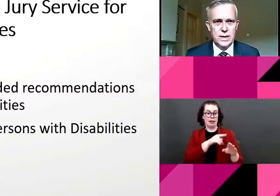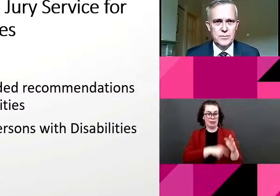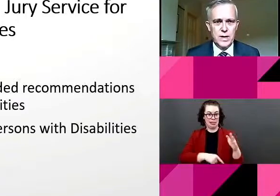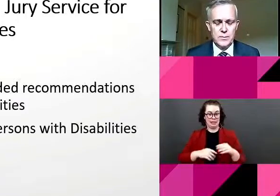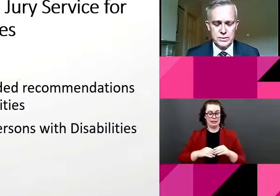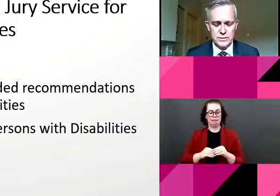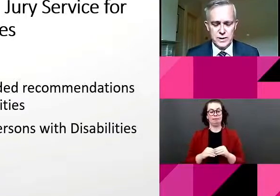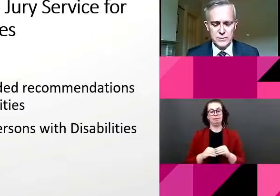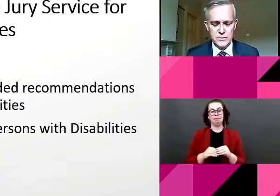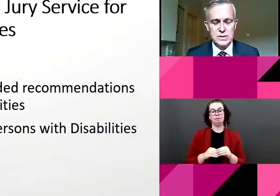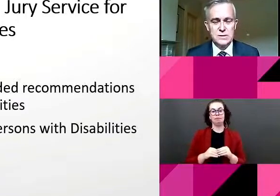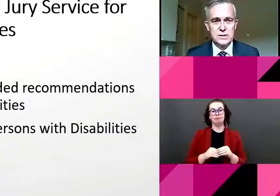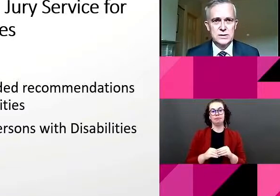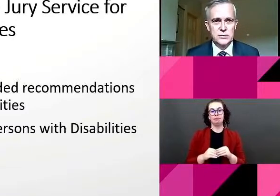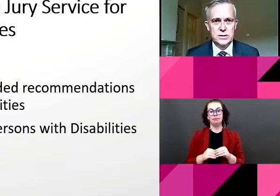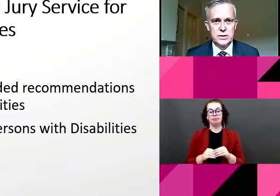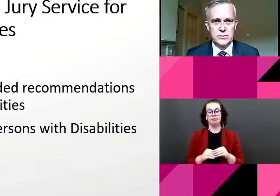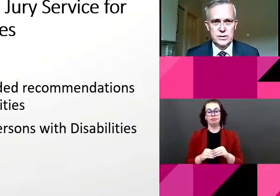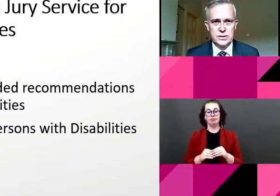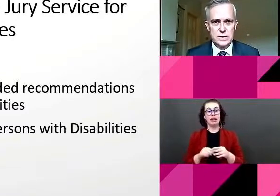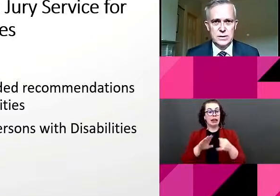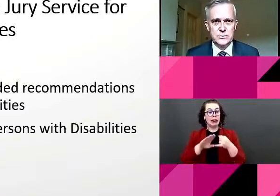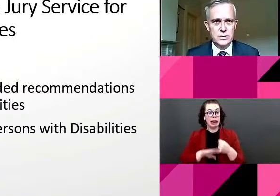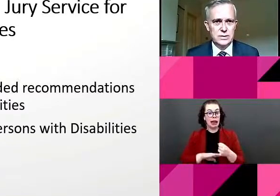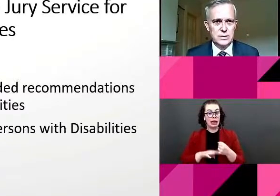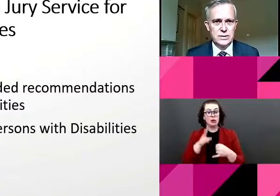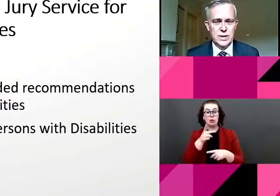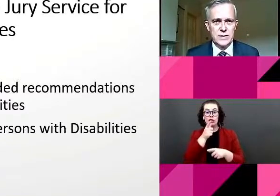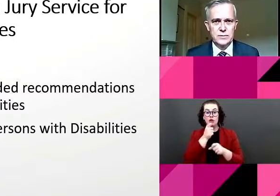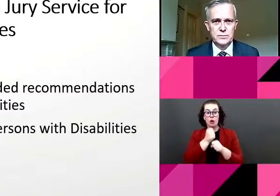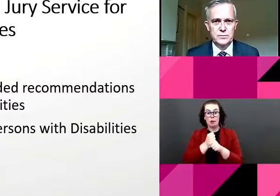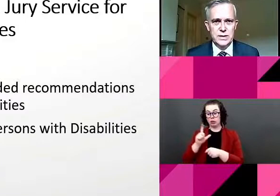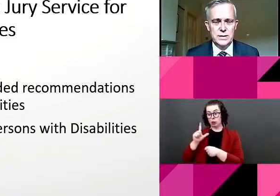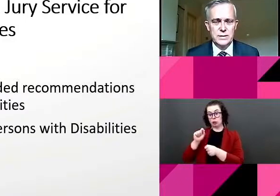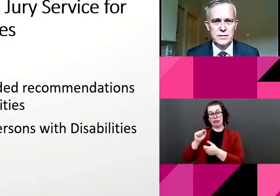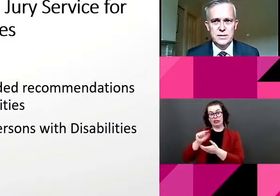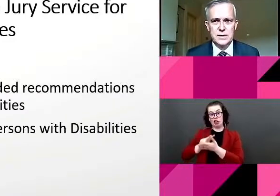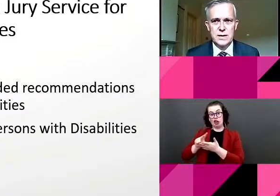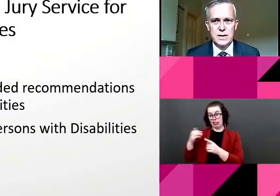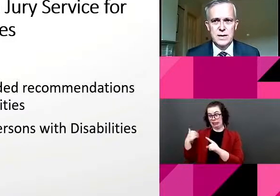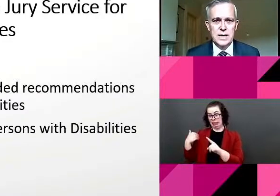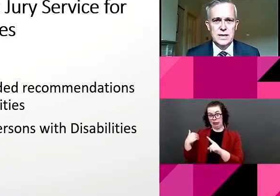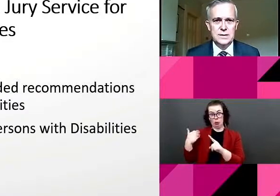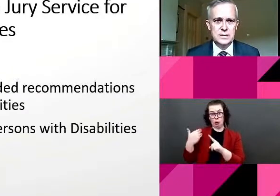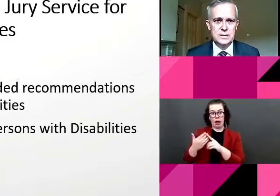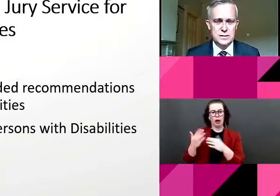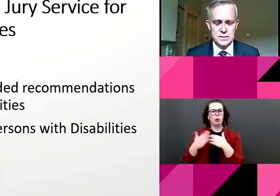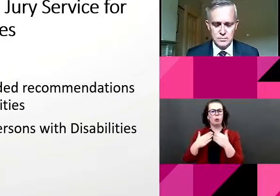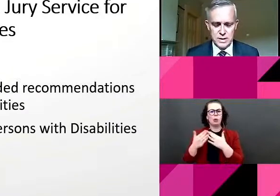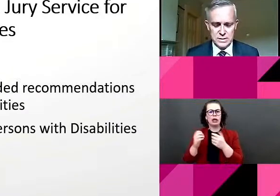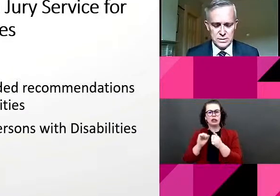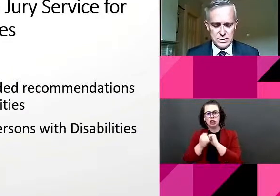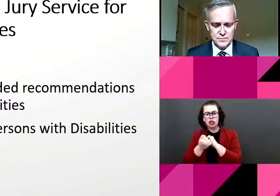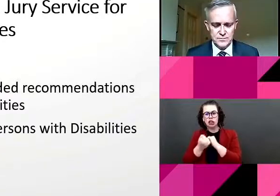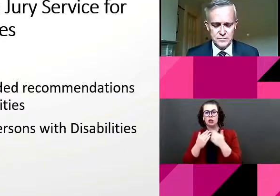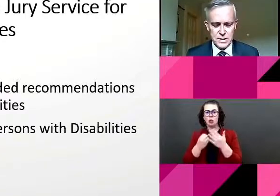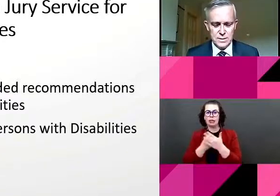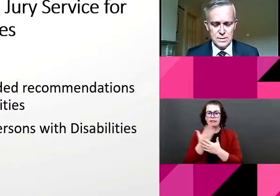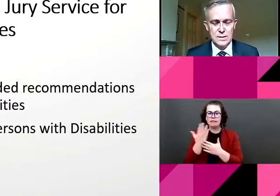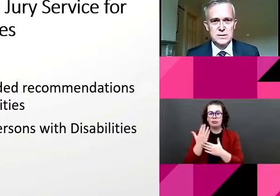talk about developments since 2013, including the draft bill that Aideen has